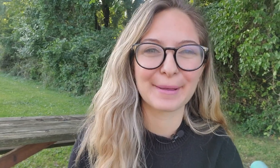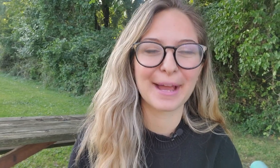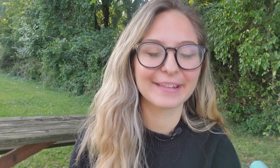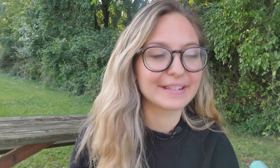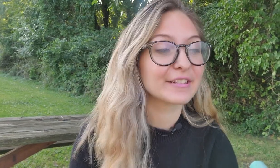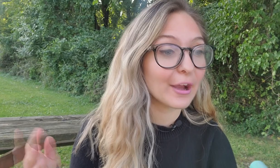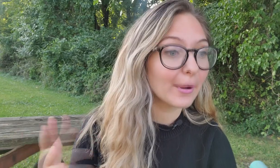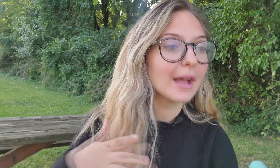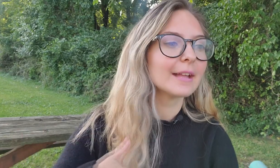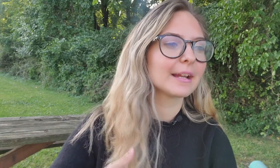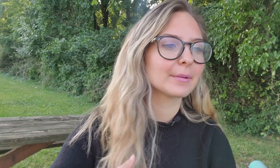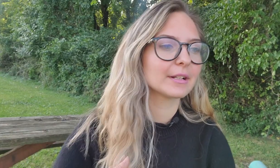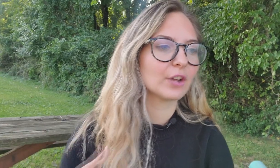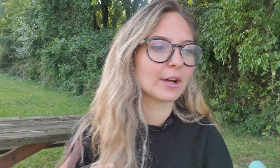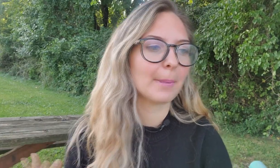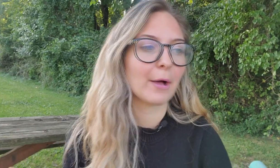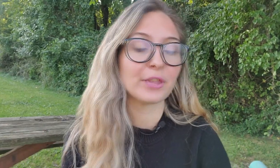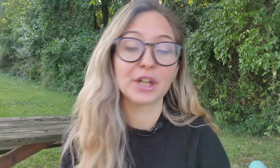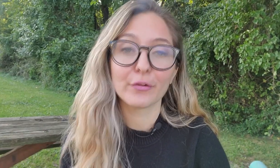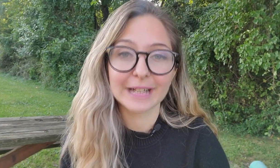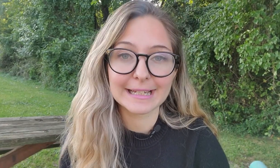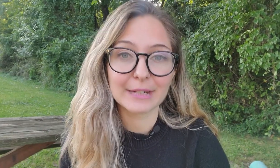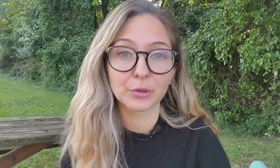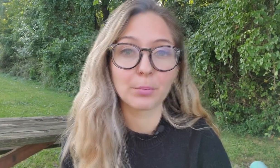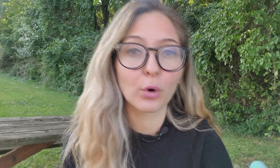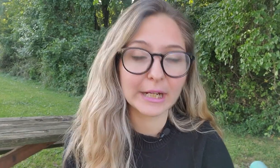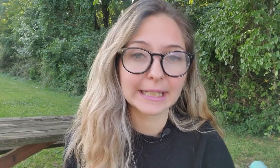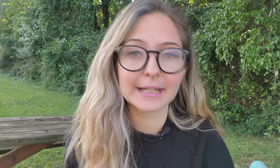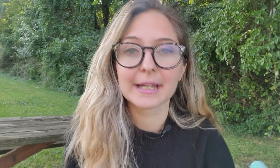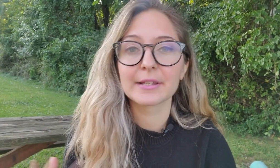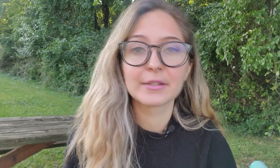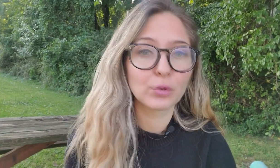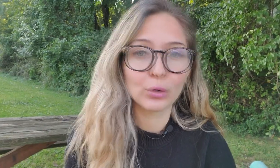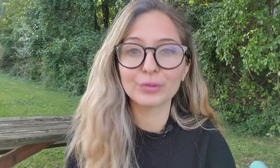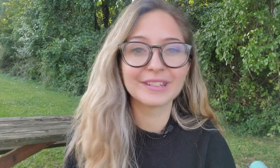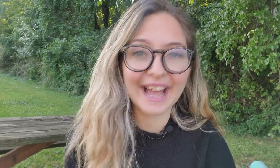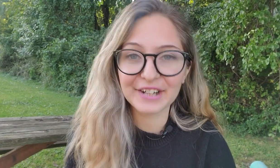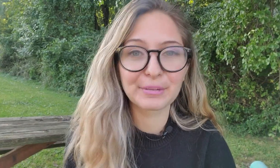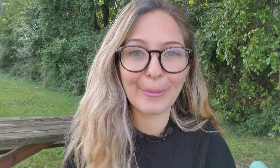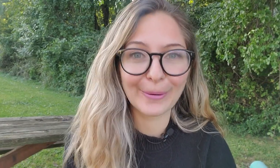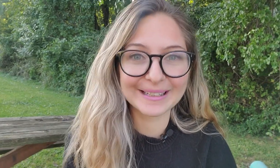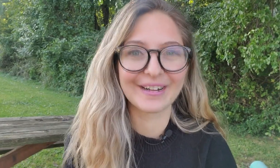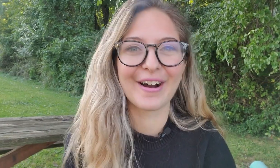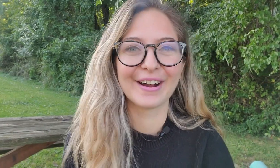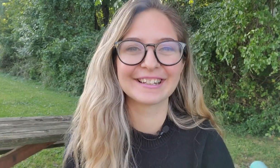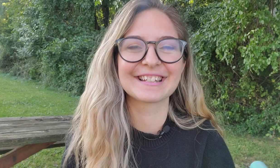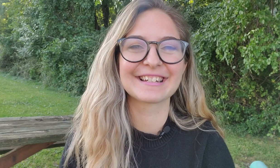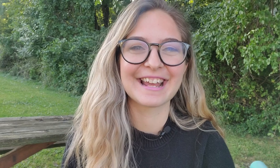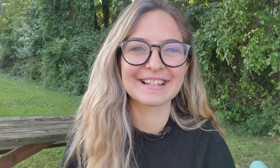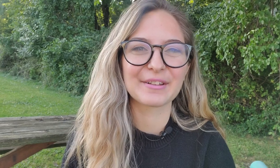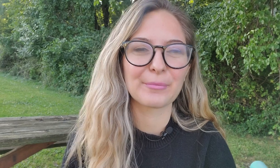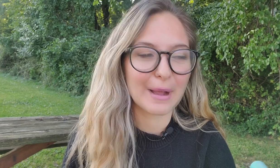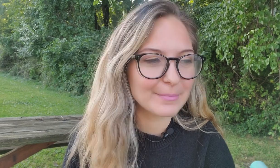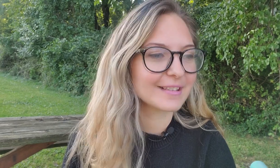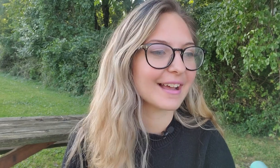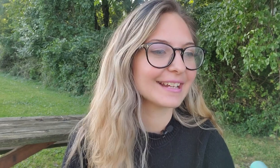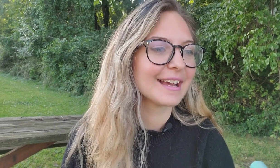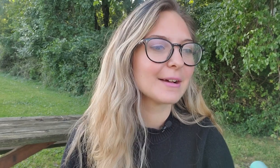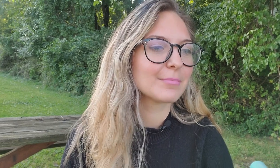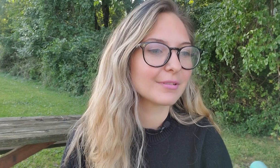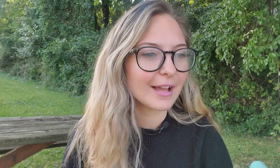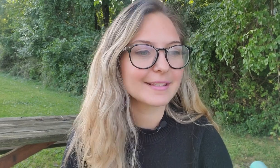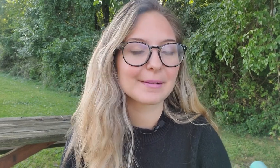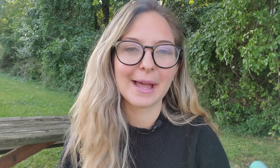today's top headlines. So today we're going to talk about the COVID-19 reporting school dashboard on the state's